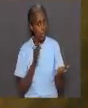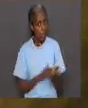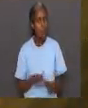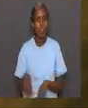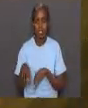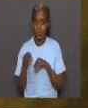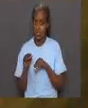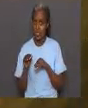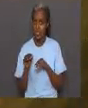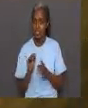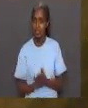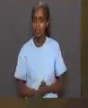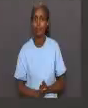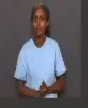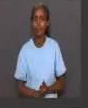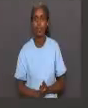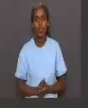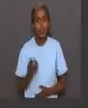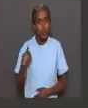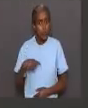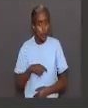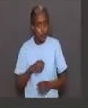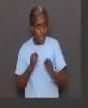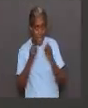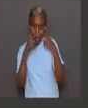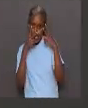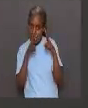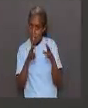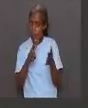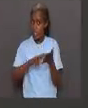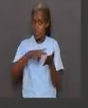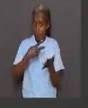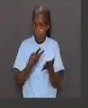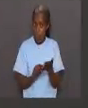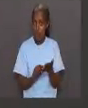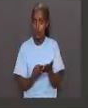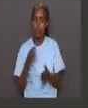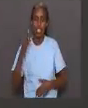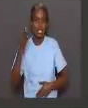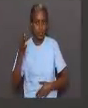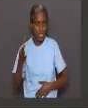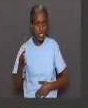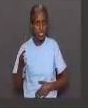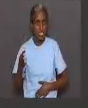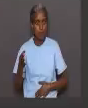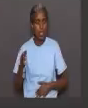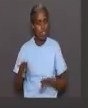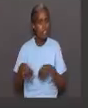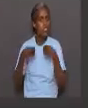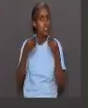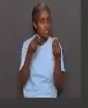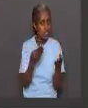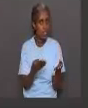Welcome back, students. We can see that the volume of the frustum